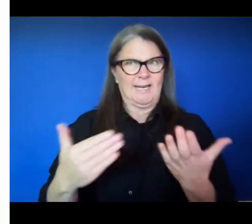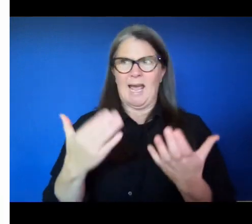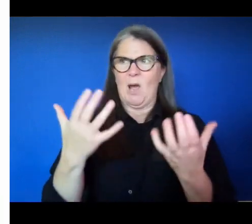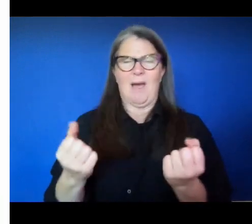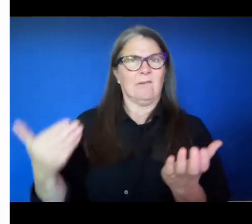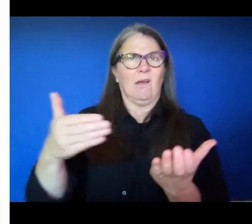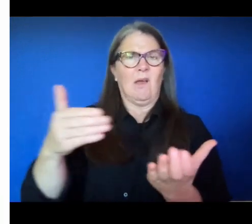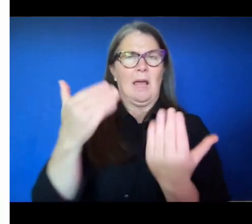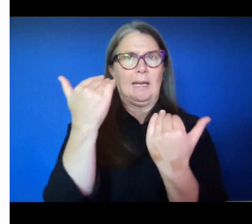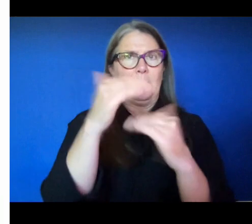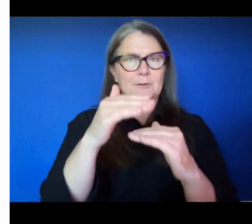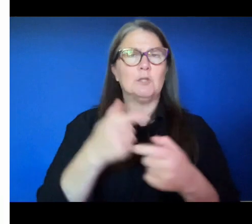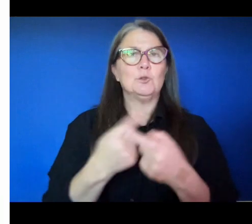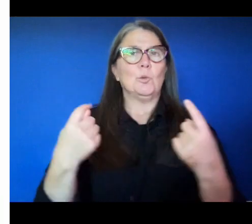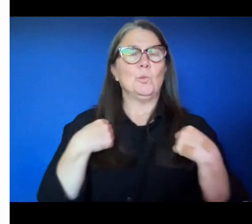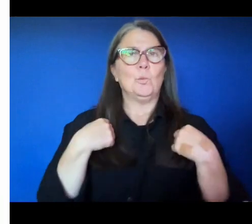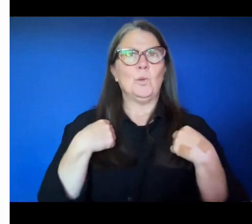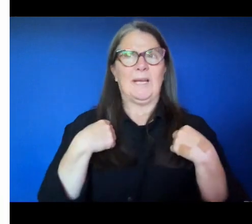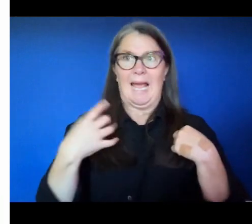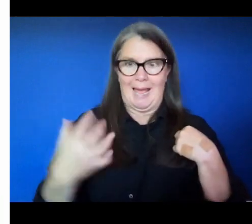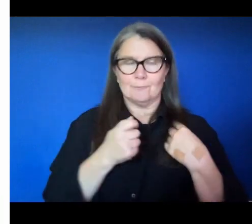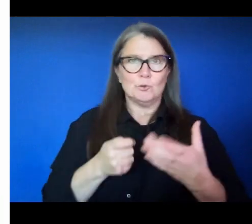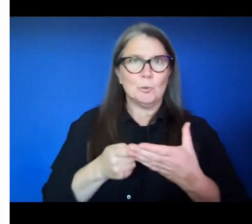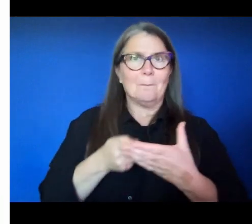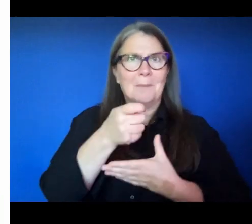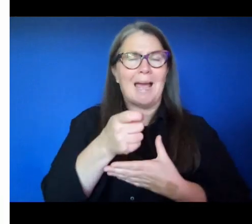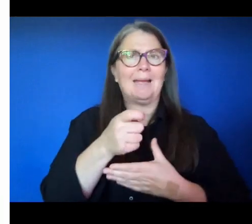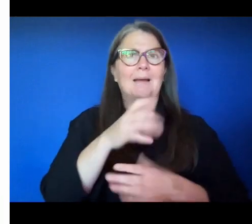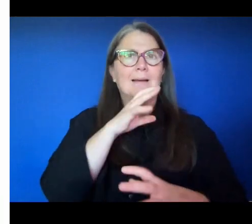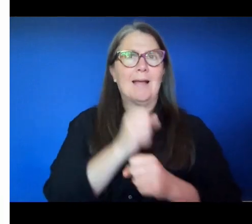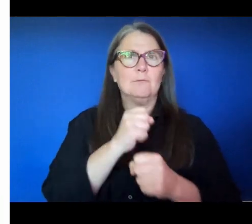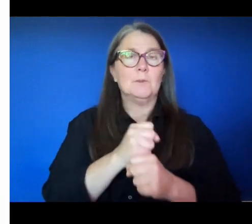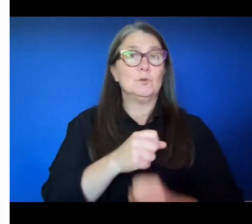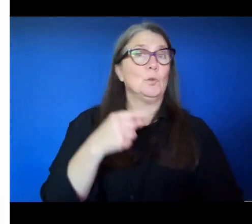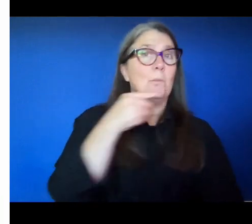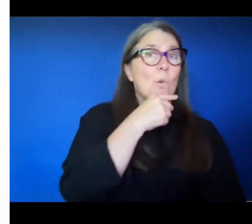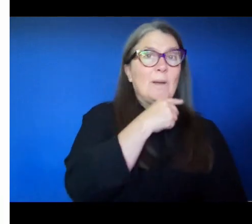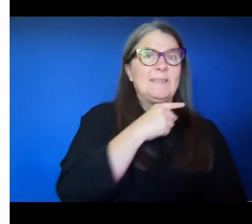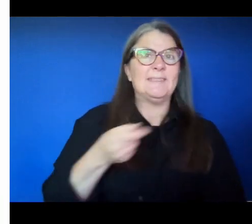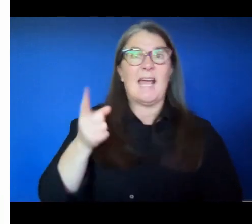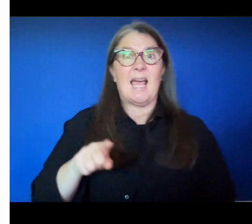of certain sums to the government for boys and gins," that's the term for Aboriginal women,